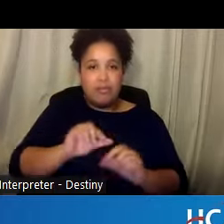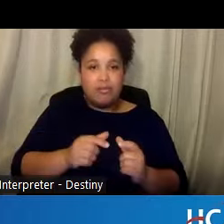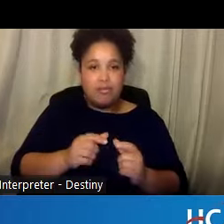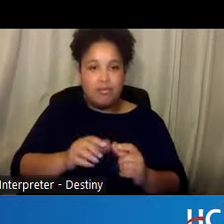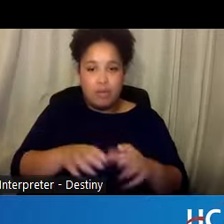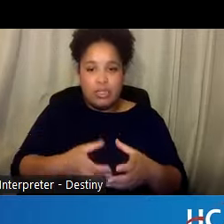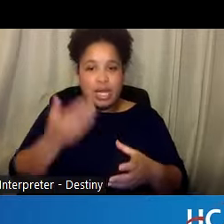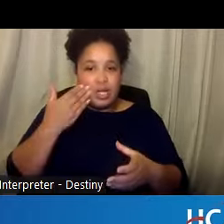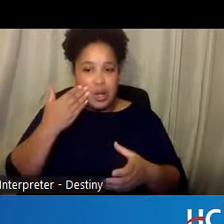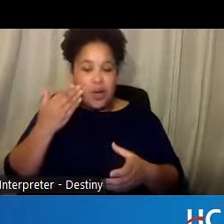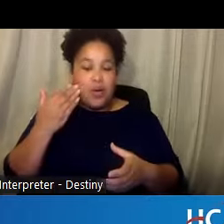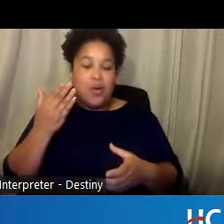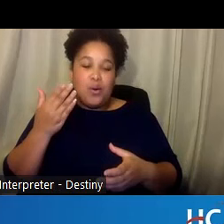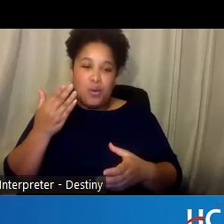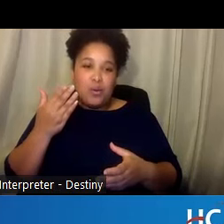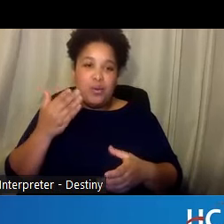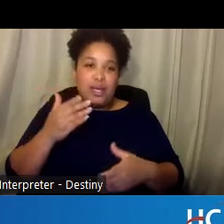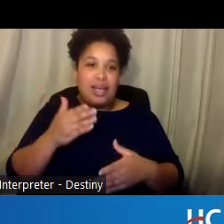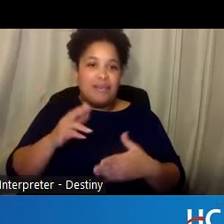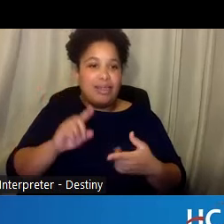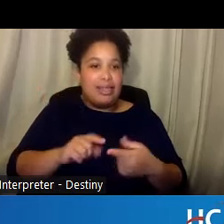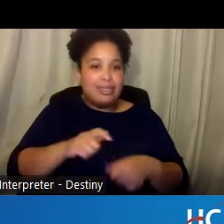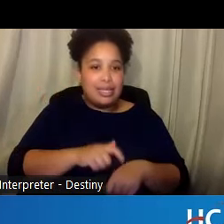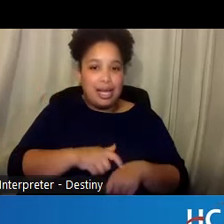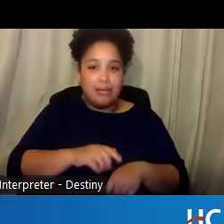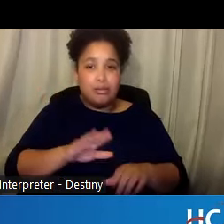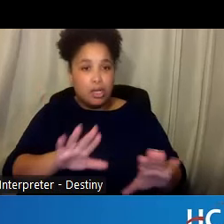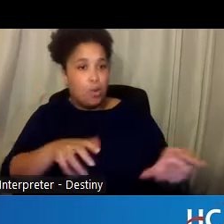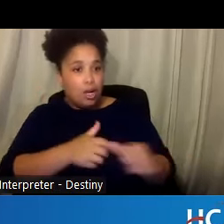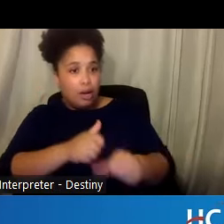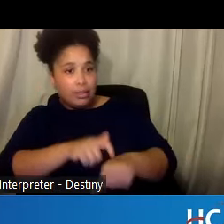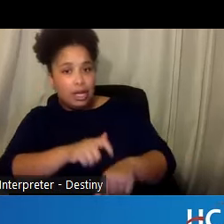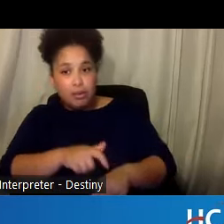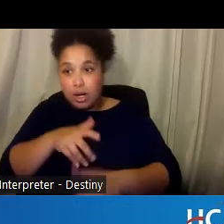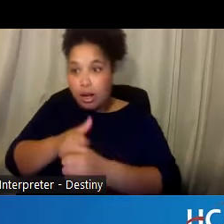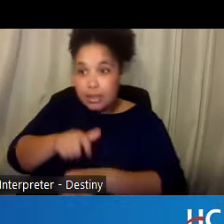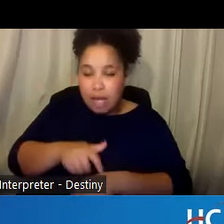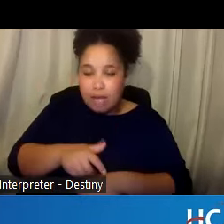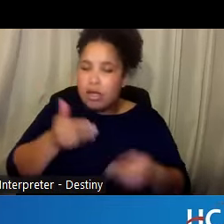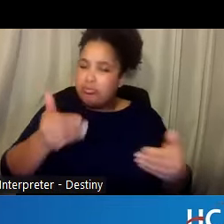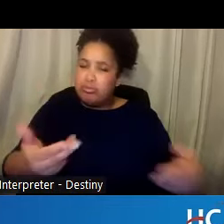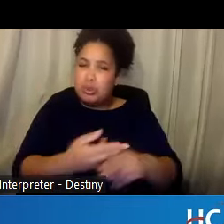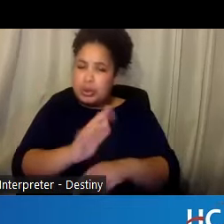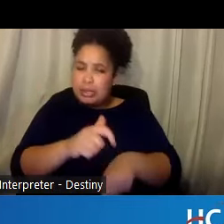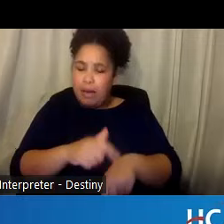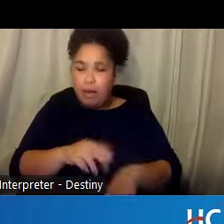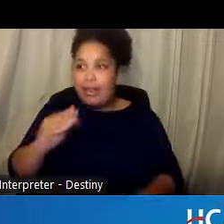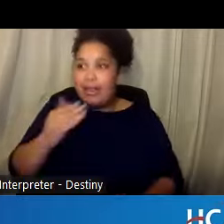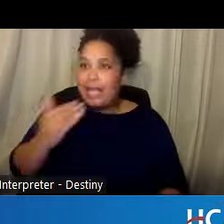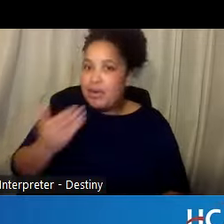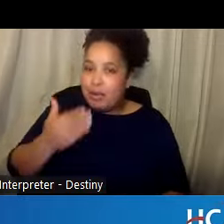time, so I'm going quicker than I think I normally would, but there'll be plenty of We're time. actually caught up, so use Are the we caught time up? that you Okay. want. Yeah. I appreciate